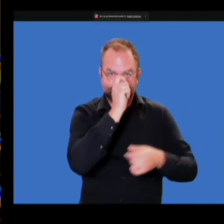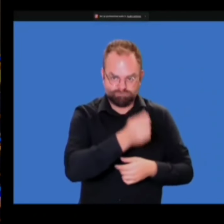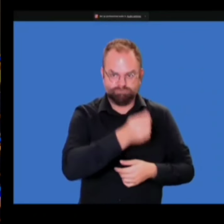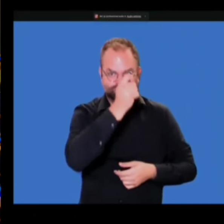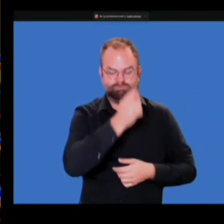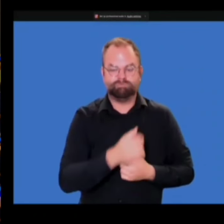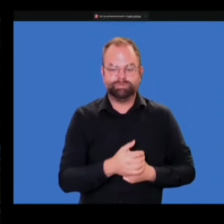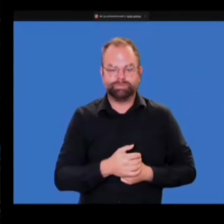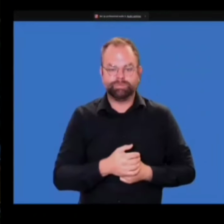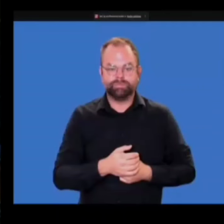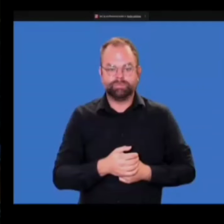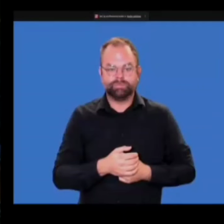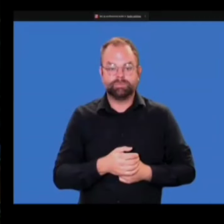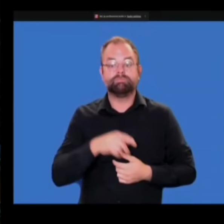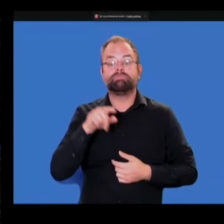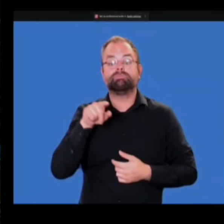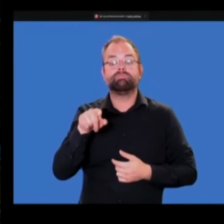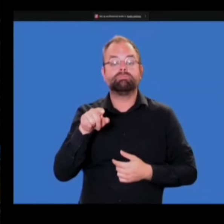this dialogue.